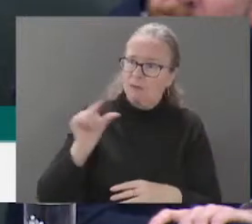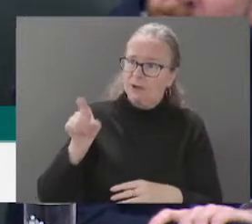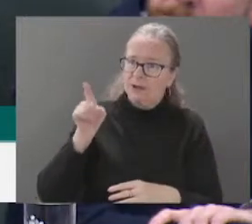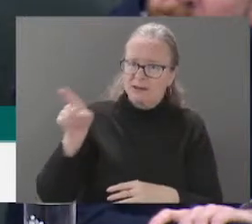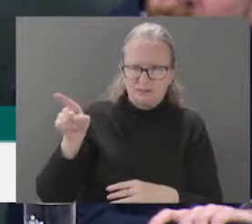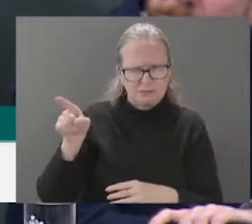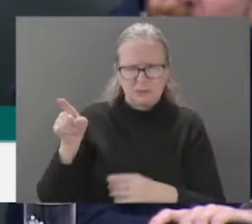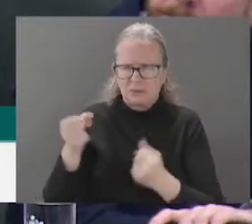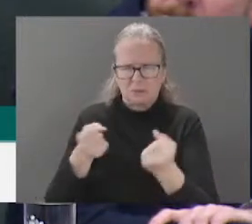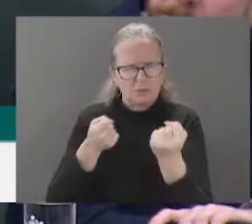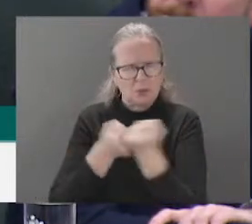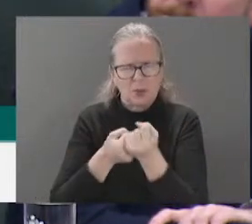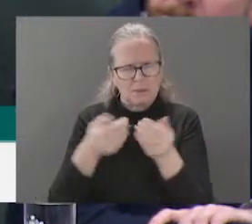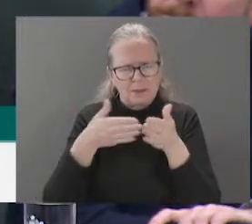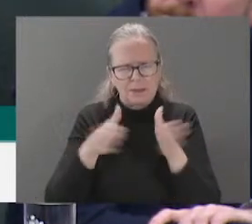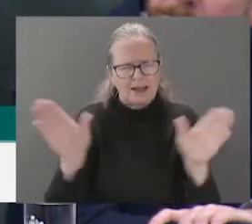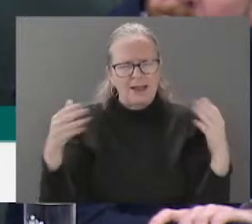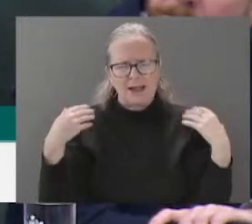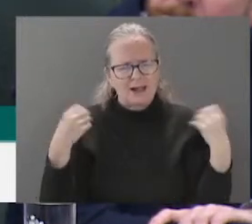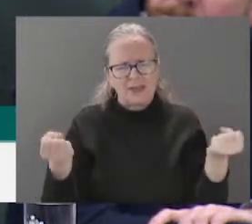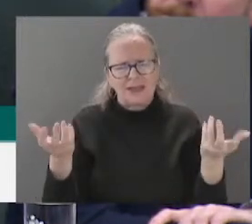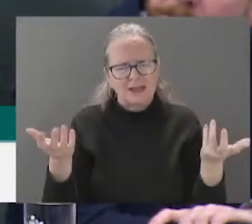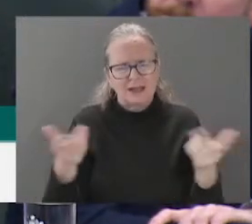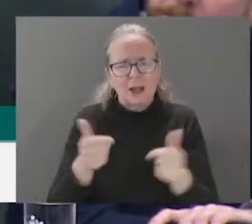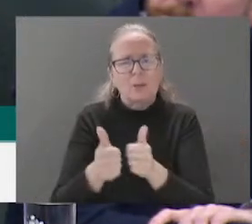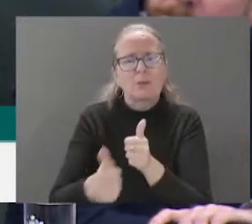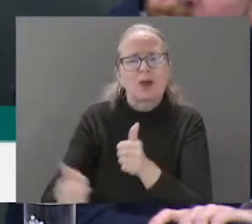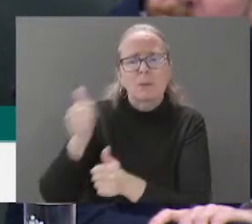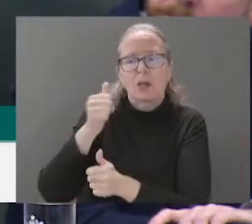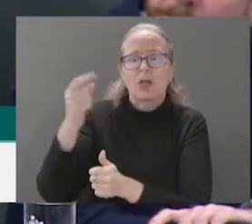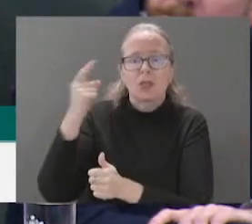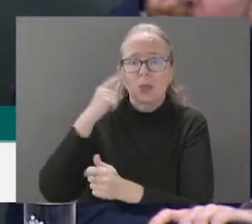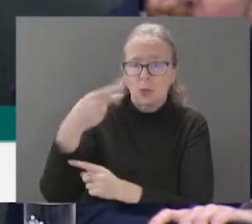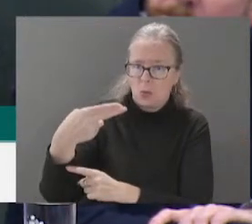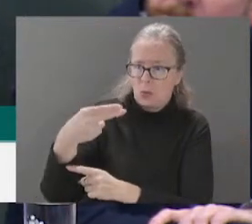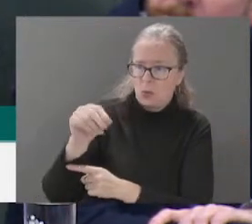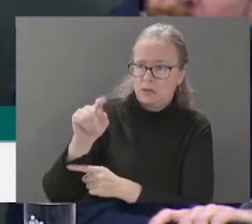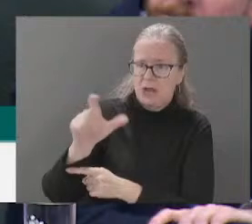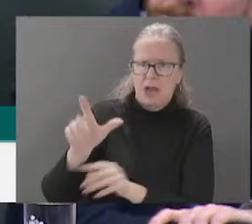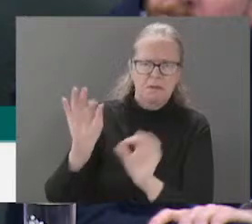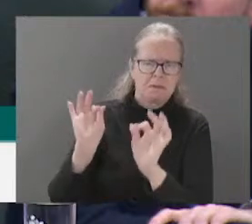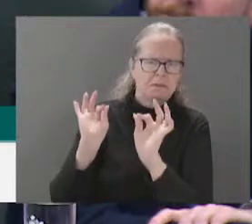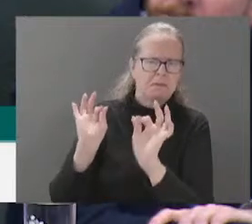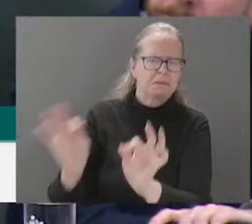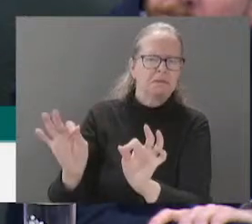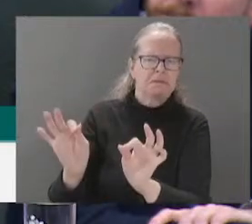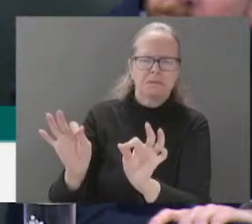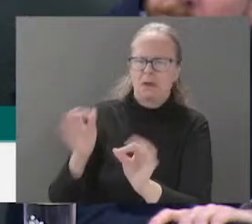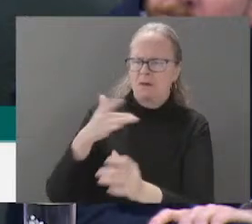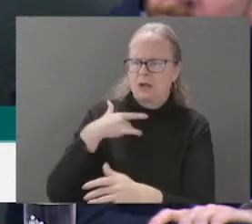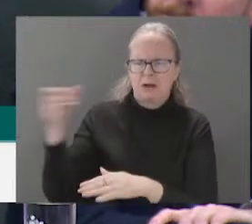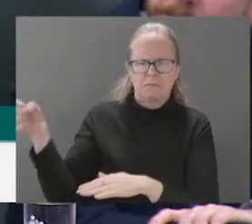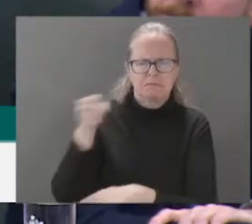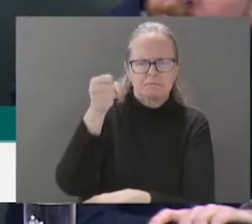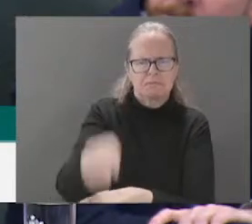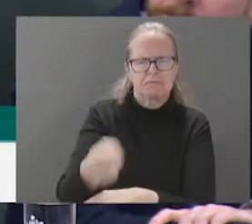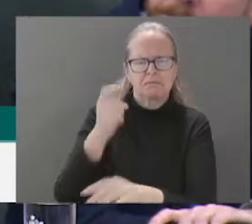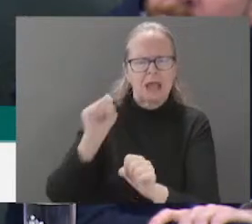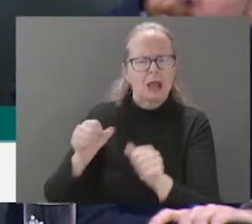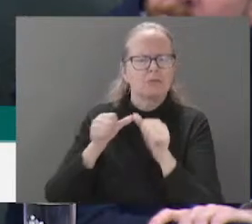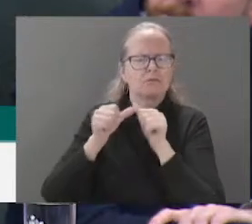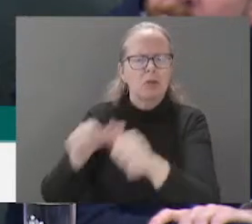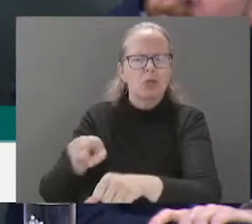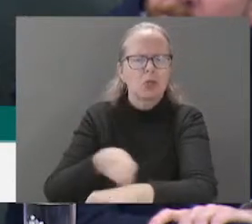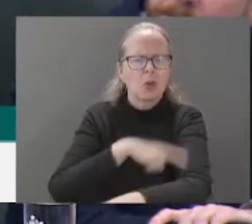premier who thinks that motel rooms are the best place for long-term care patients it's what happens with the health Minister who breaks